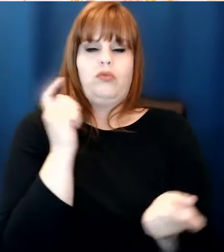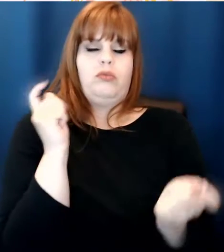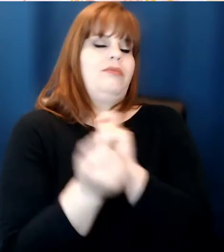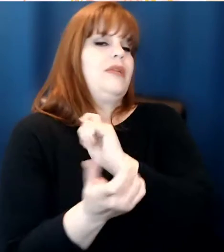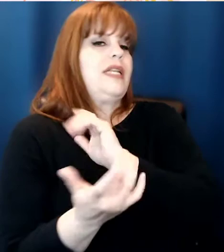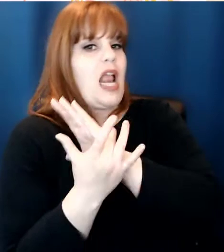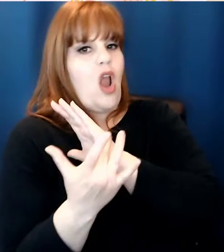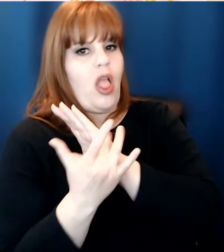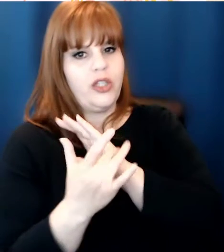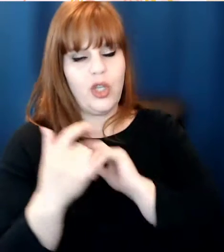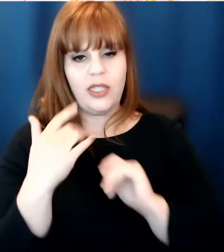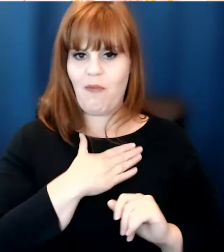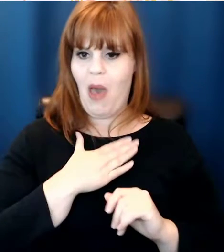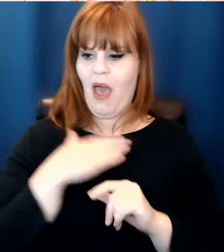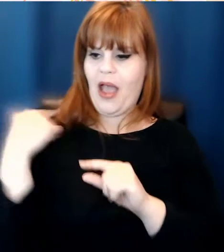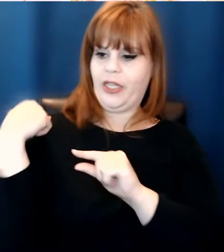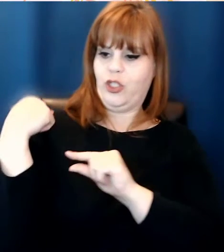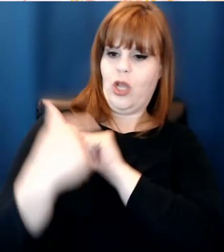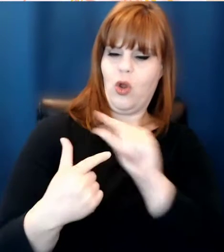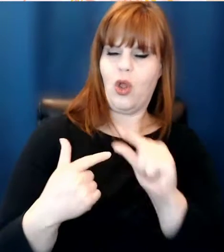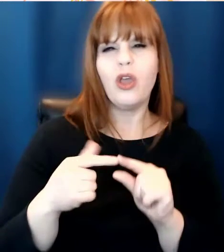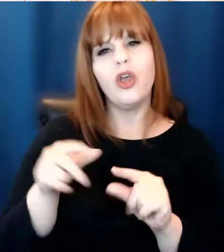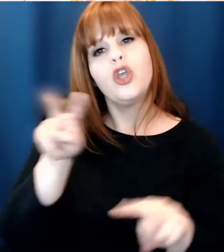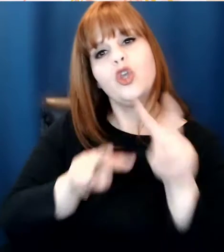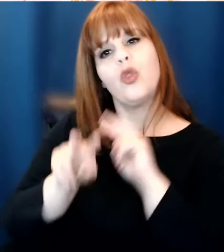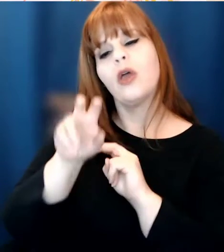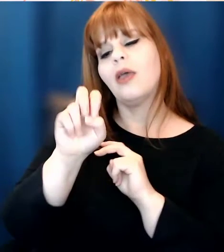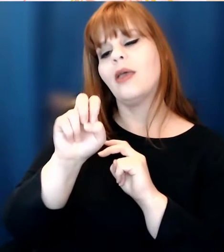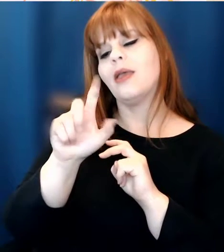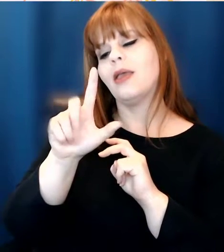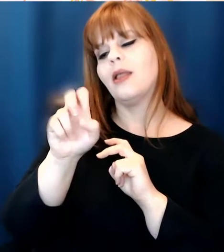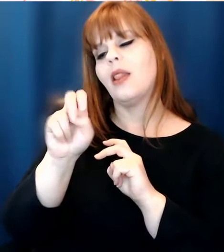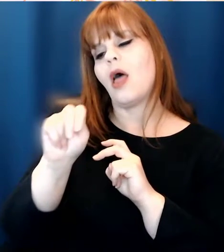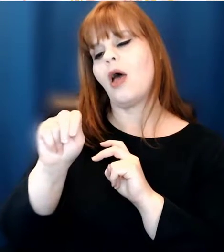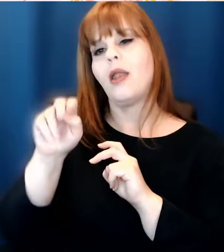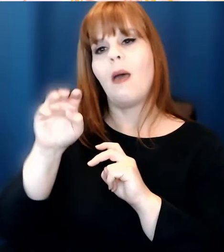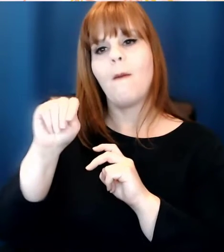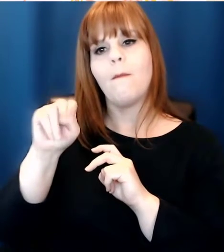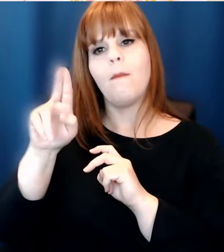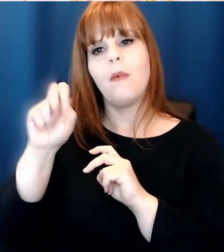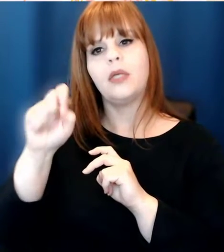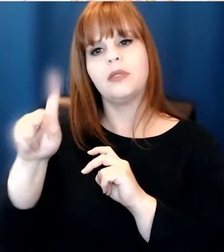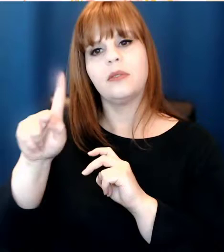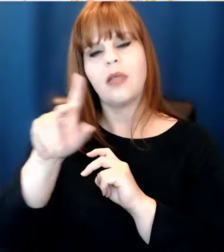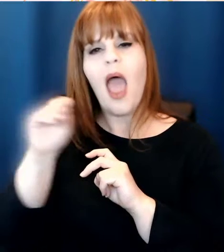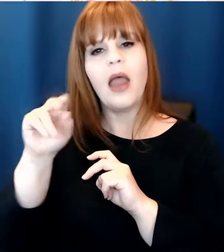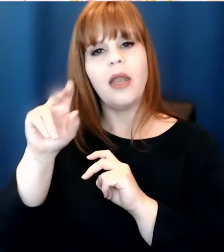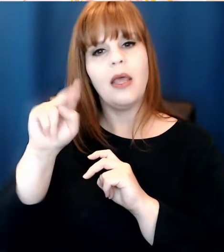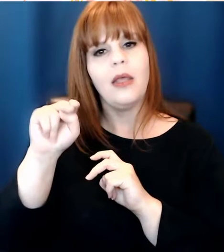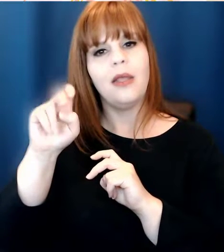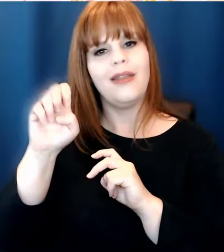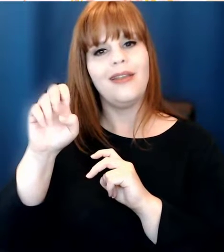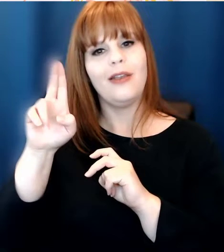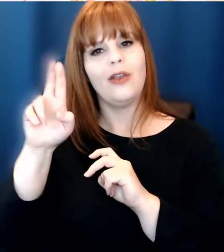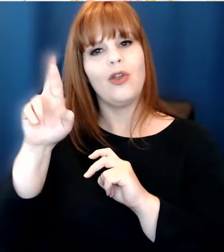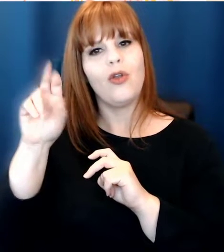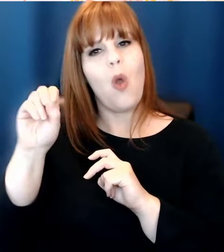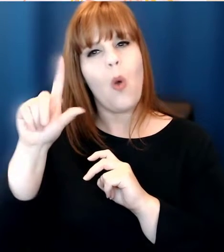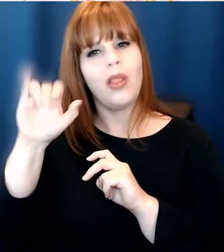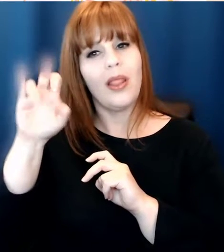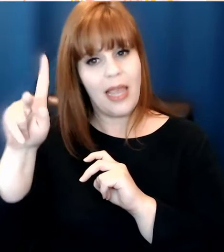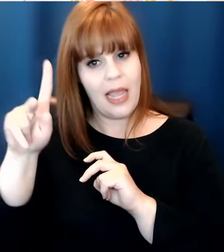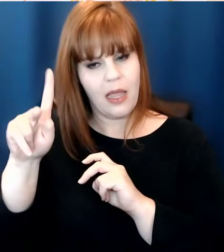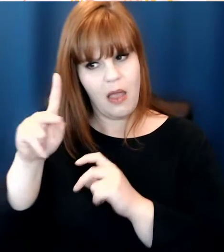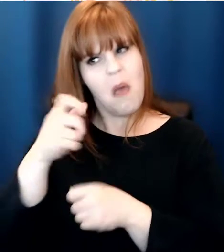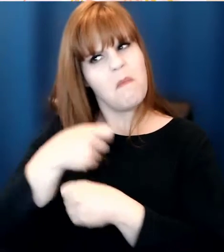generation. You look at Elon Musk and Neuralink, where they're trying to make information downloadable. Like, what